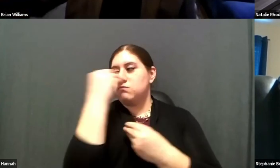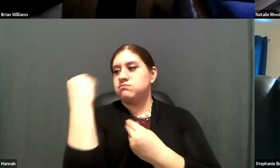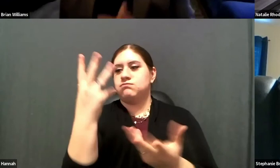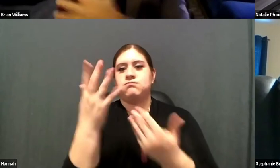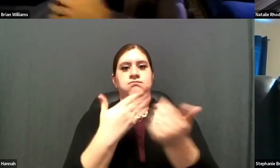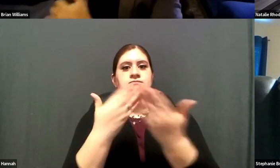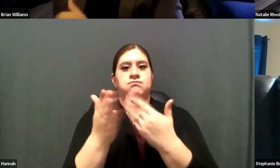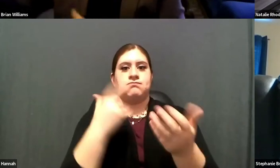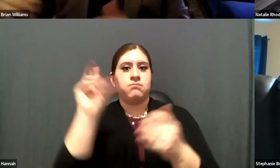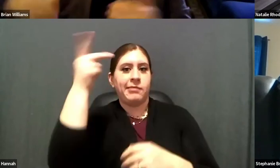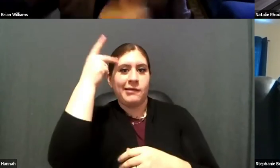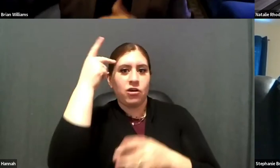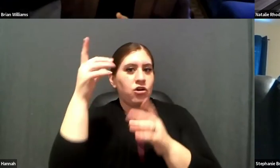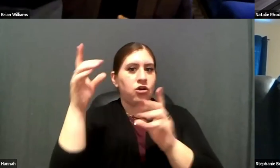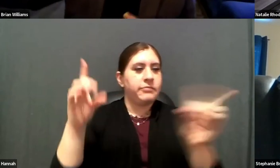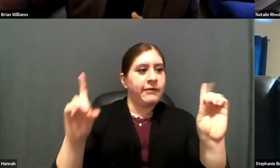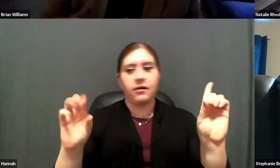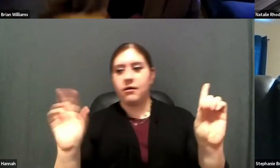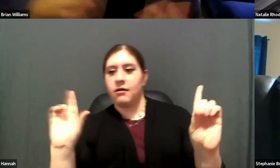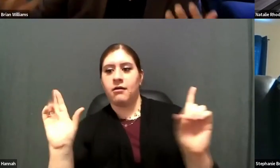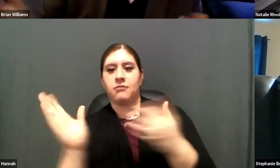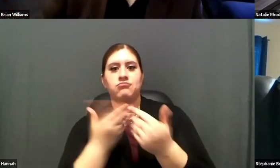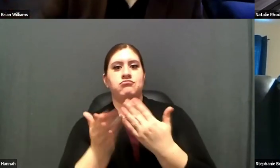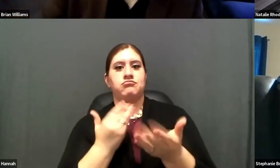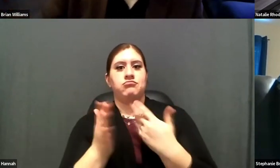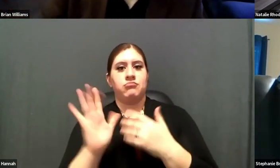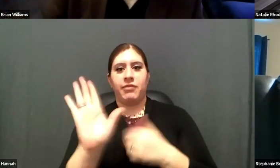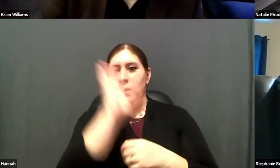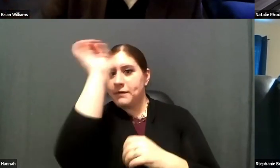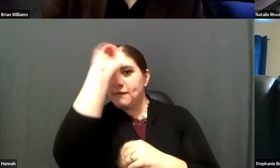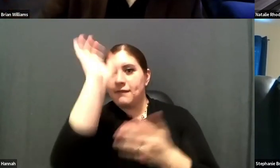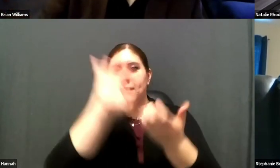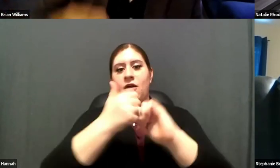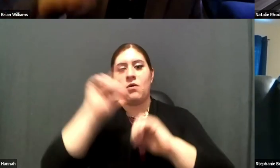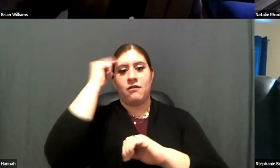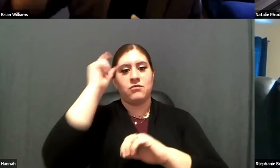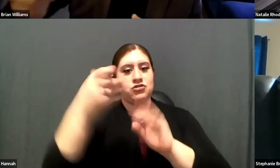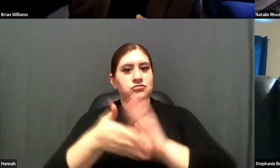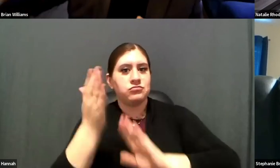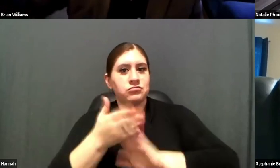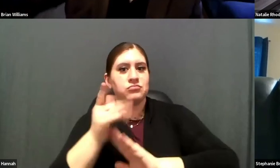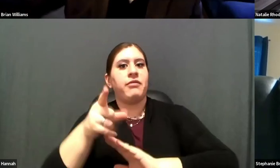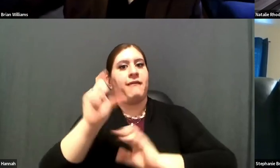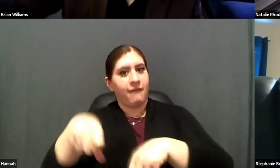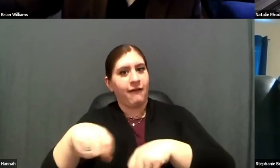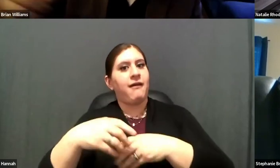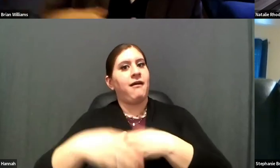of political affiliation, regardless of political opinions and how government should function, are able to carry